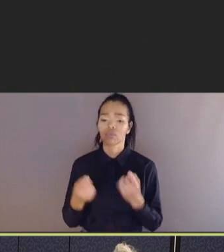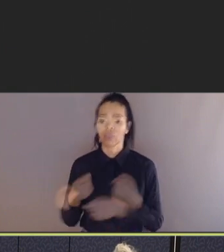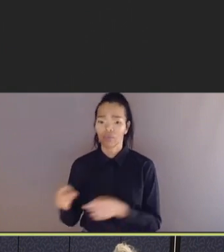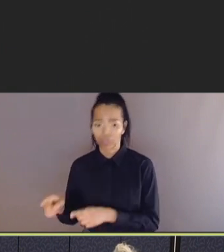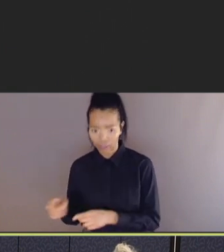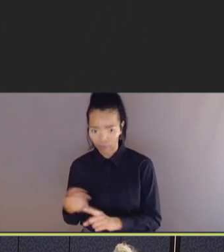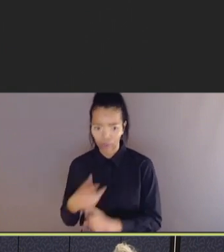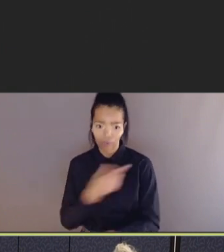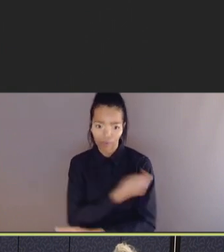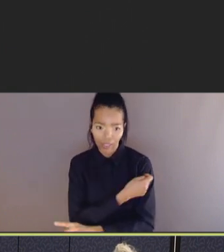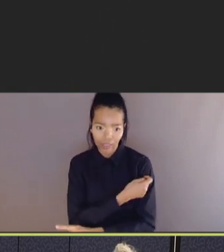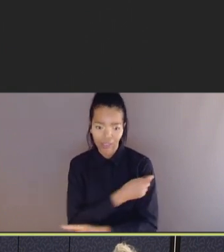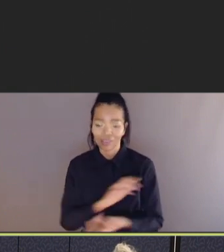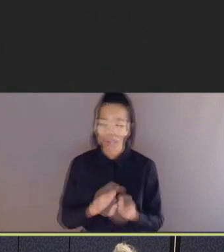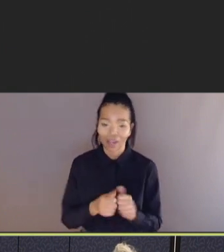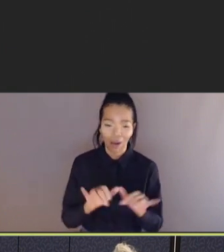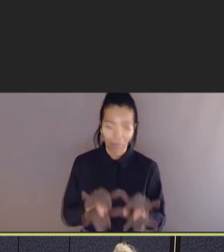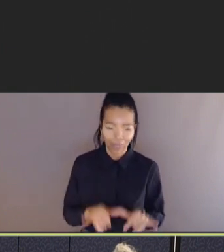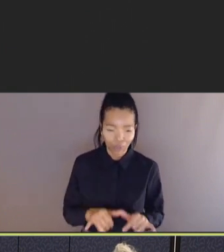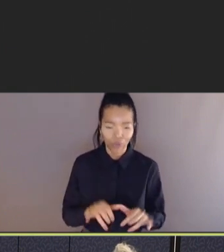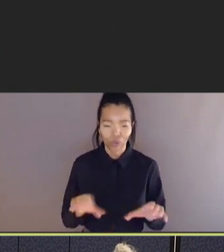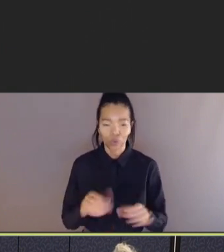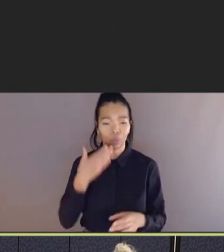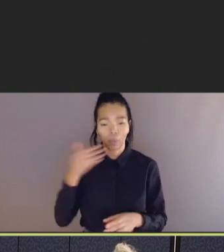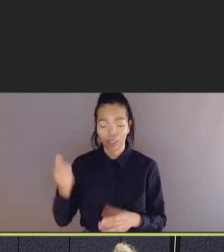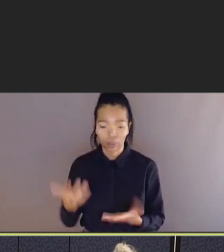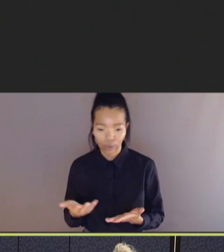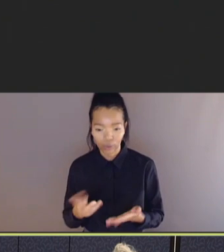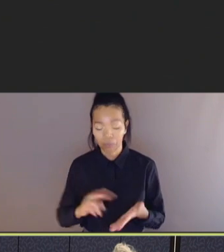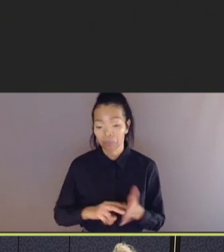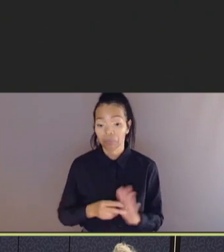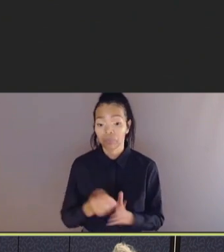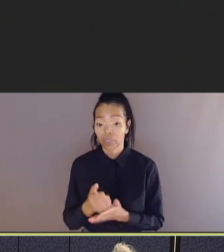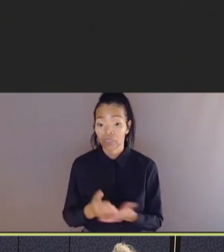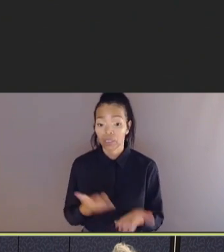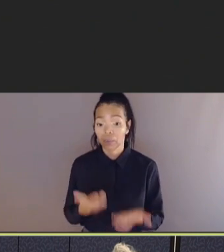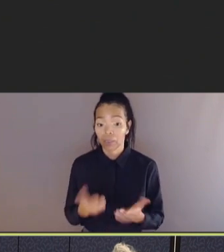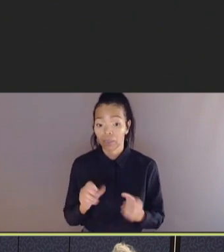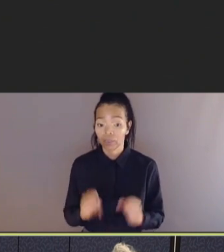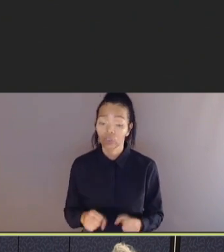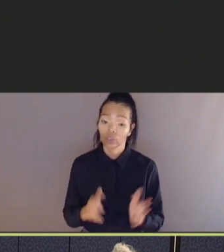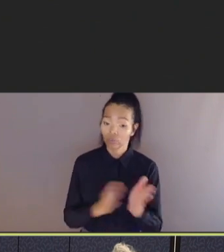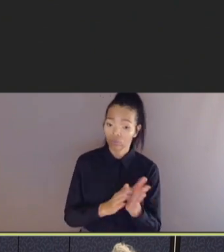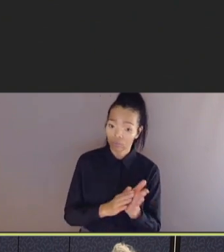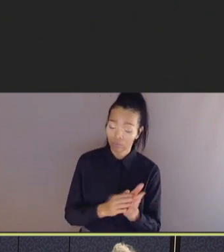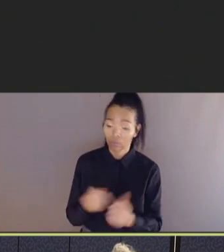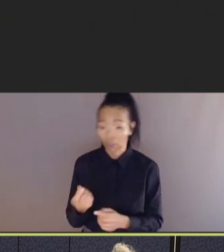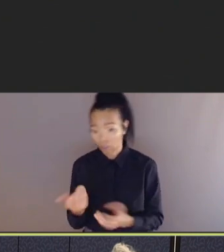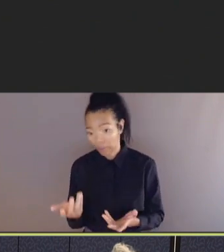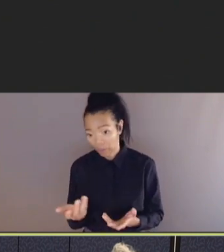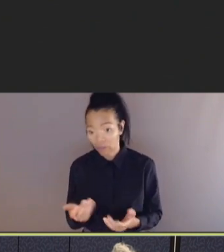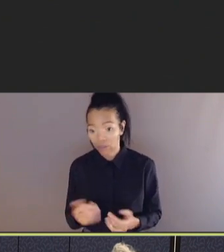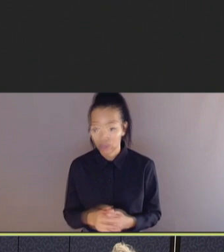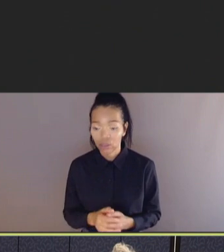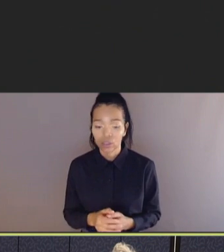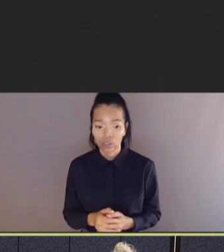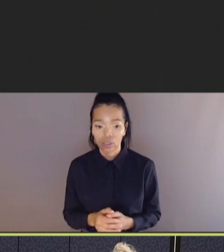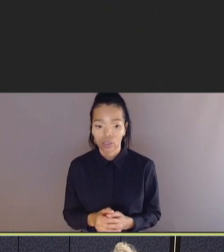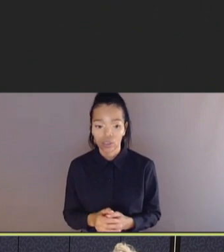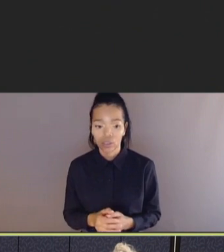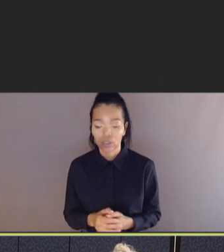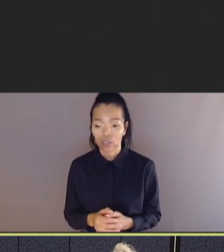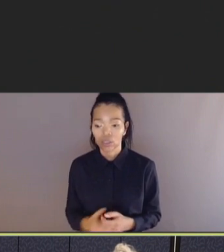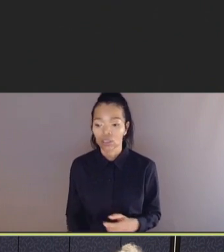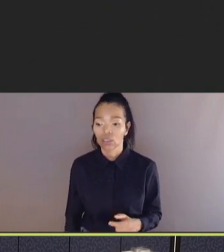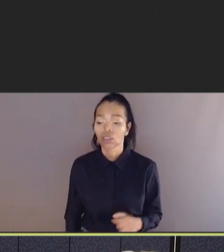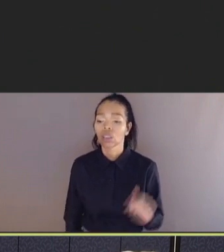you can do that better. So some of this might need to be reworded a little bit. I don't know. And we're getting into the indicators, which